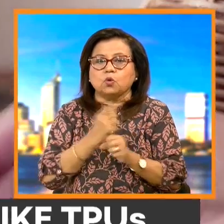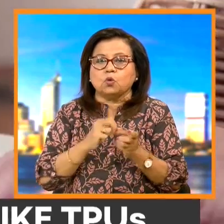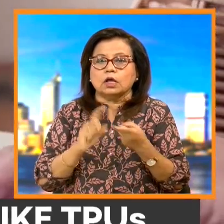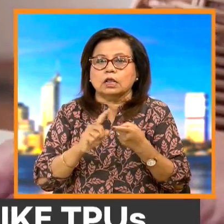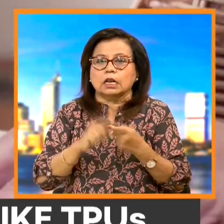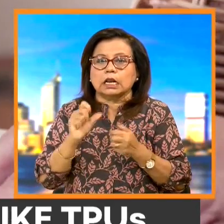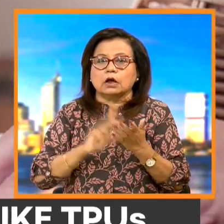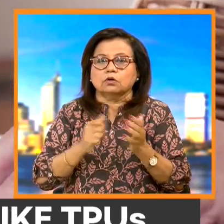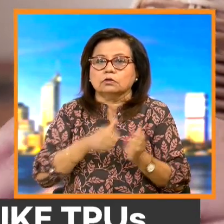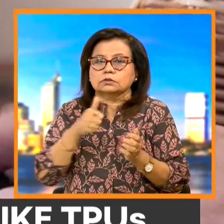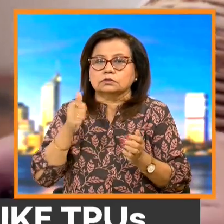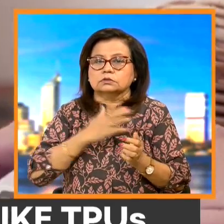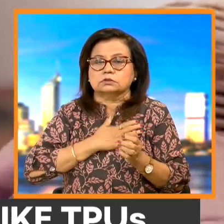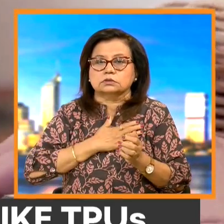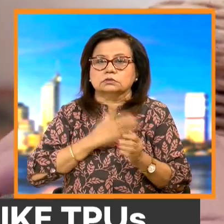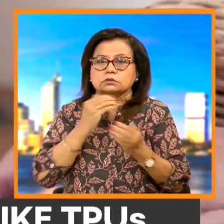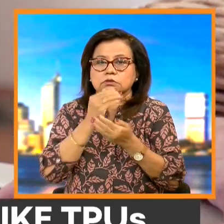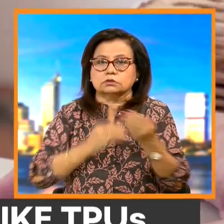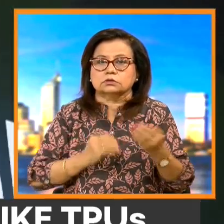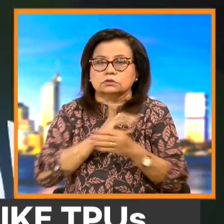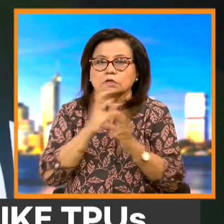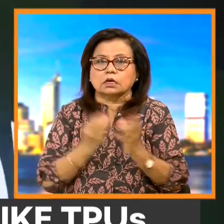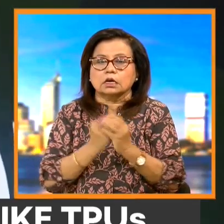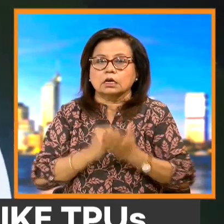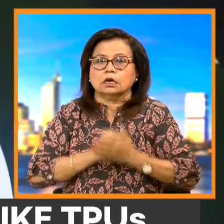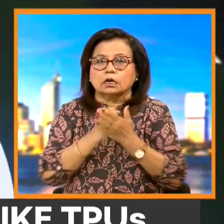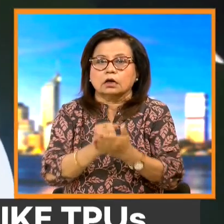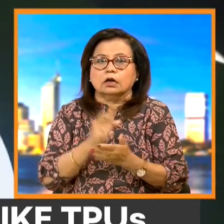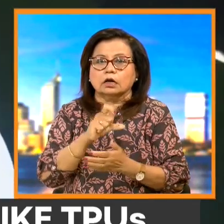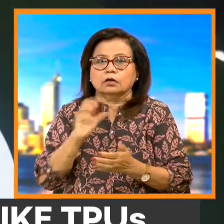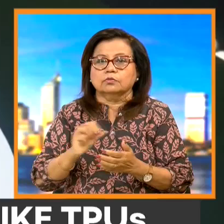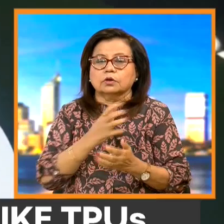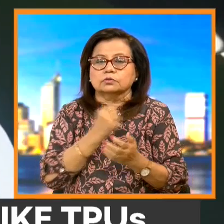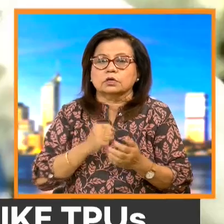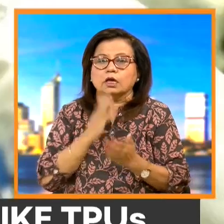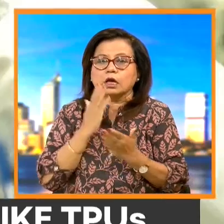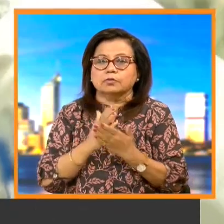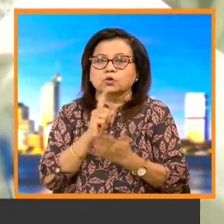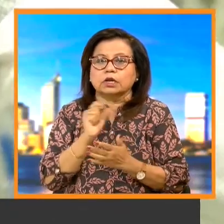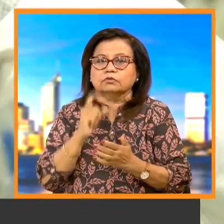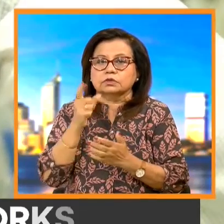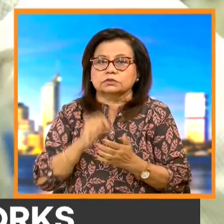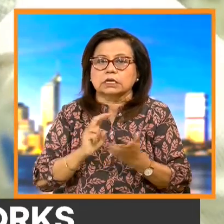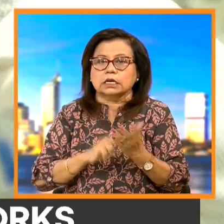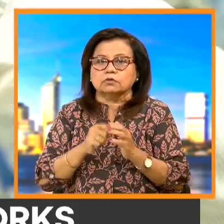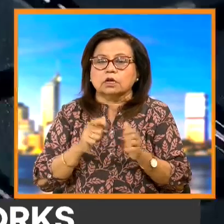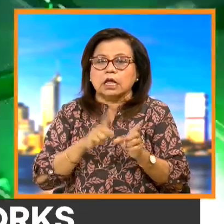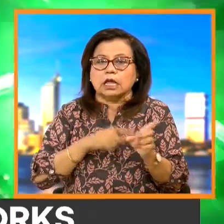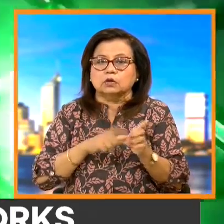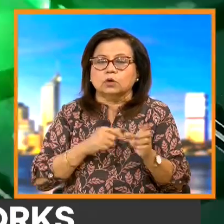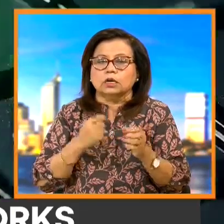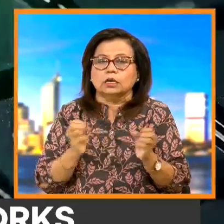Cloud executives believe the strategy could help the company capture up to 10% of Nvidia's annual revenue.